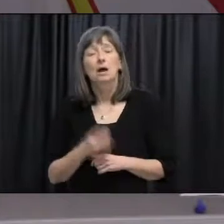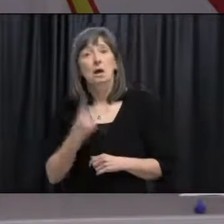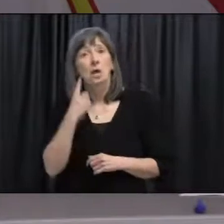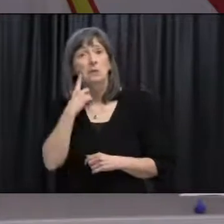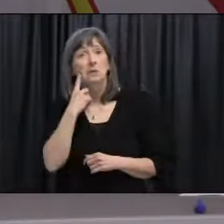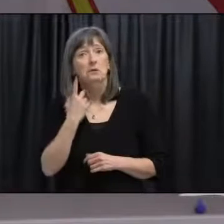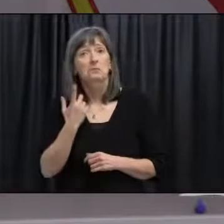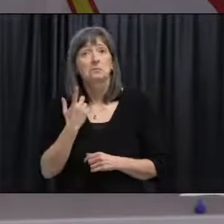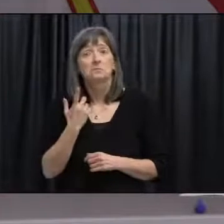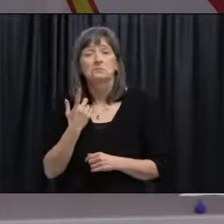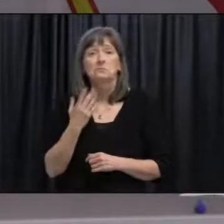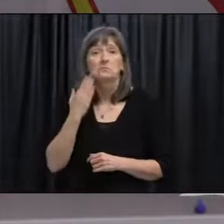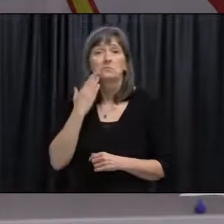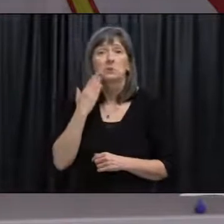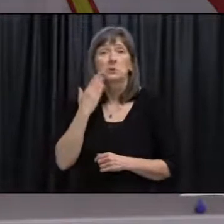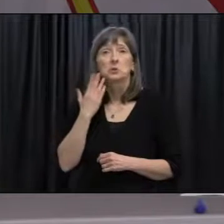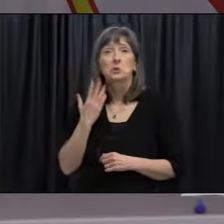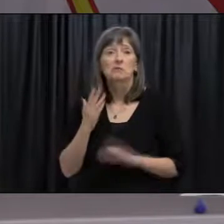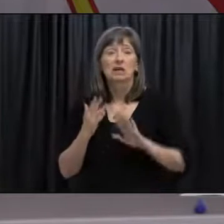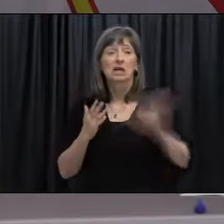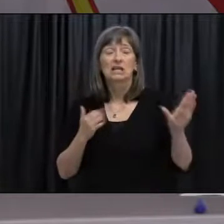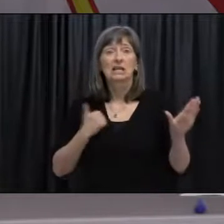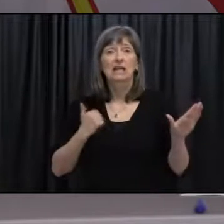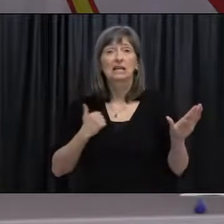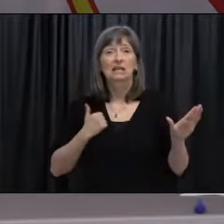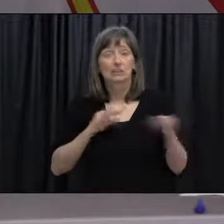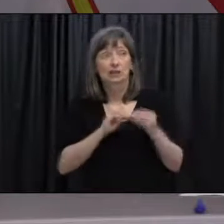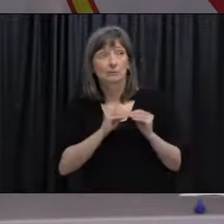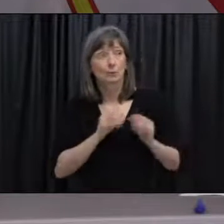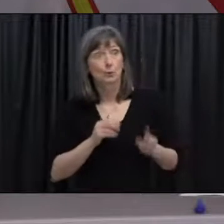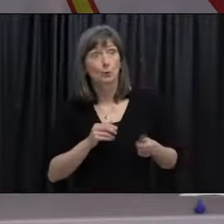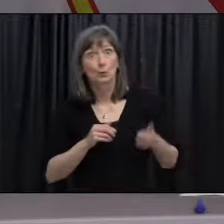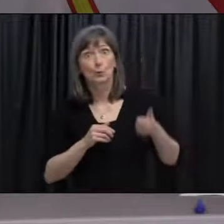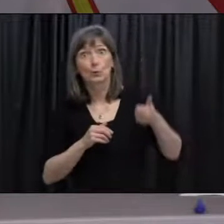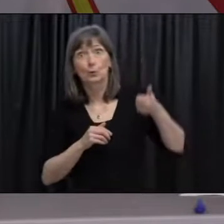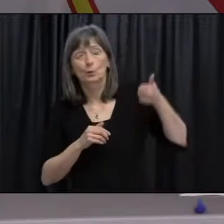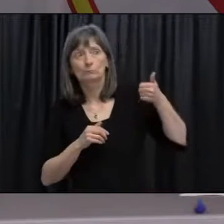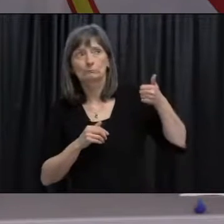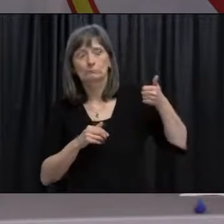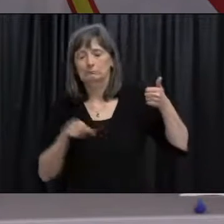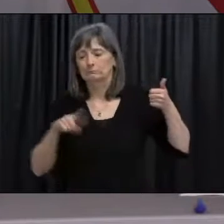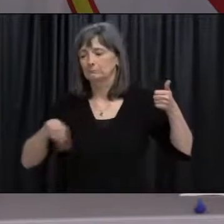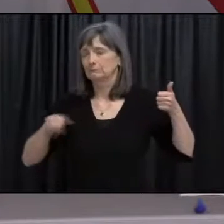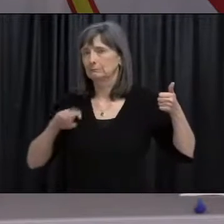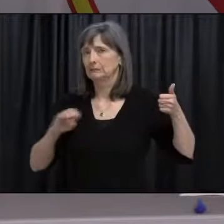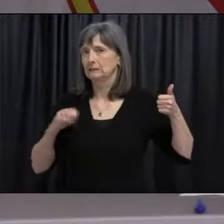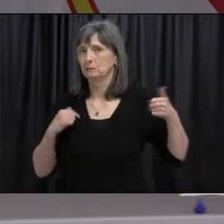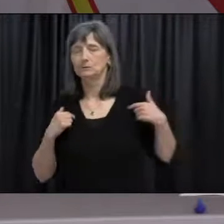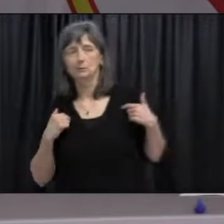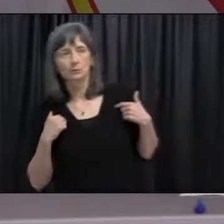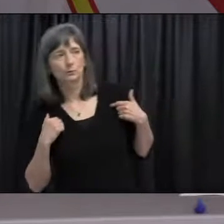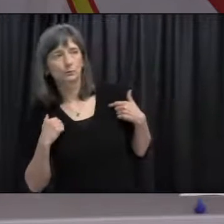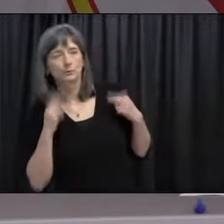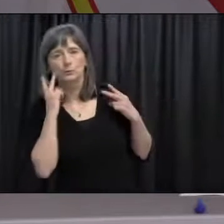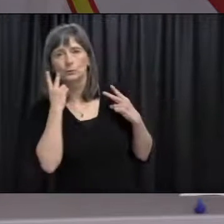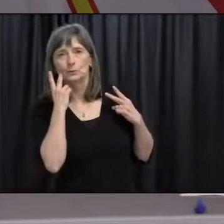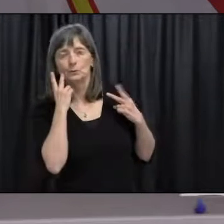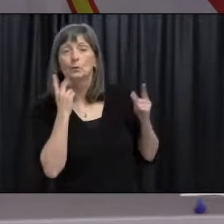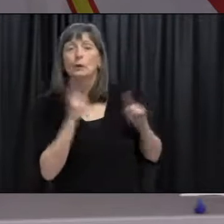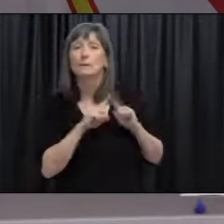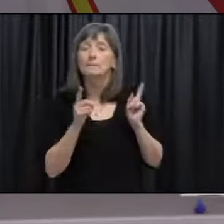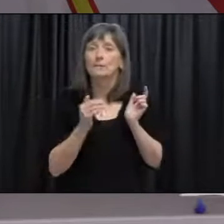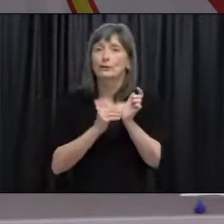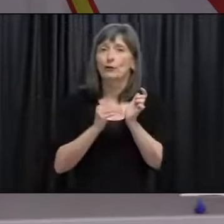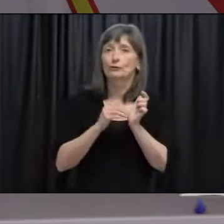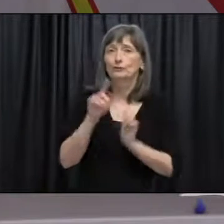placed anxiety. The rest of Canada's numbers were skyrocketing in the last week or so. But Dr. Tam released